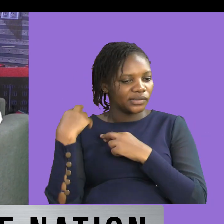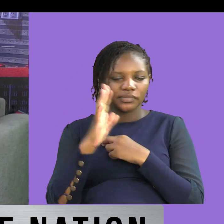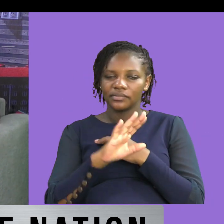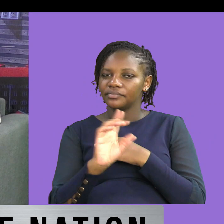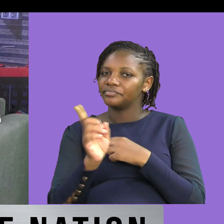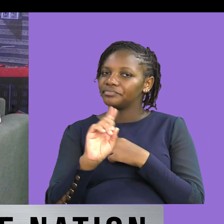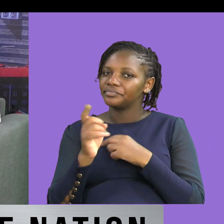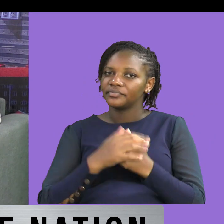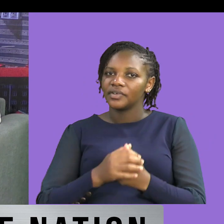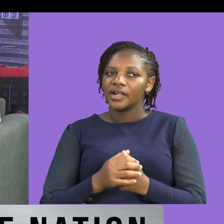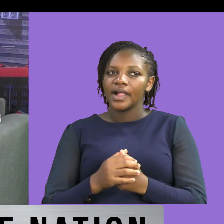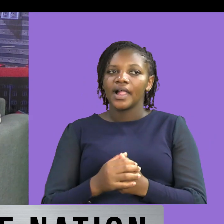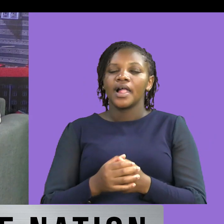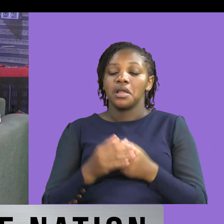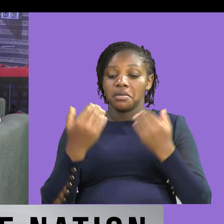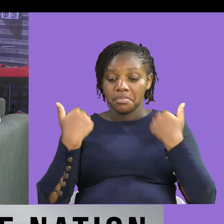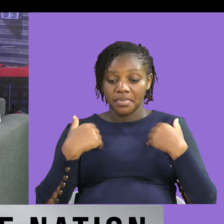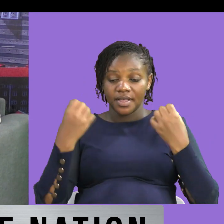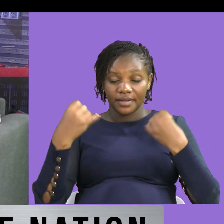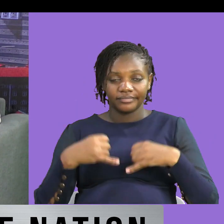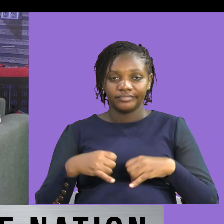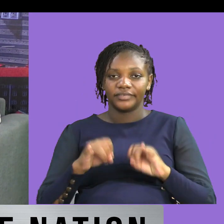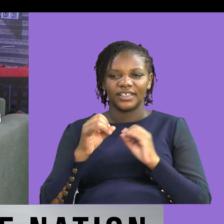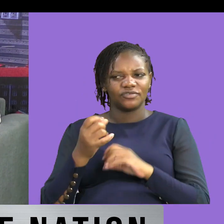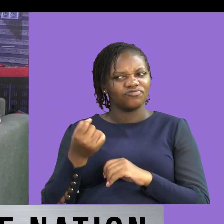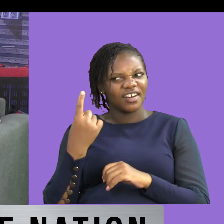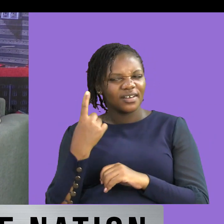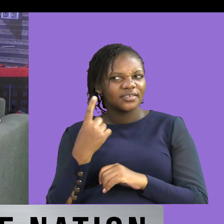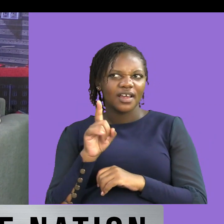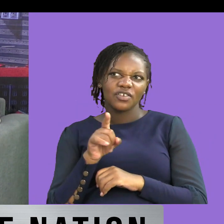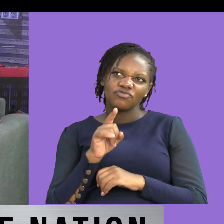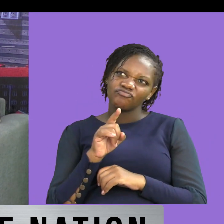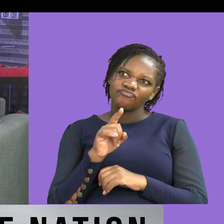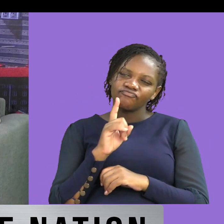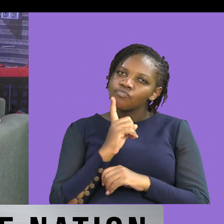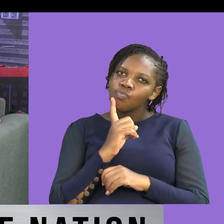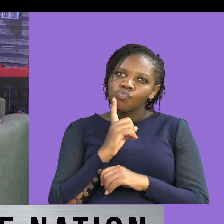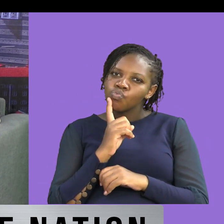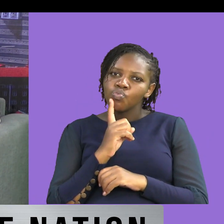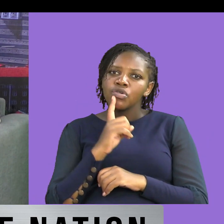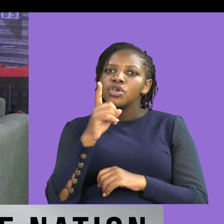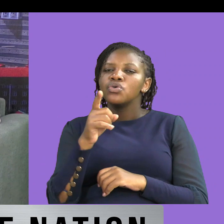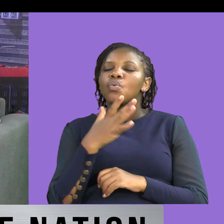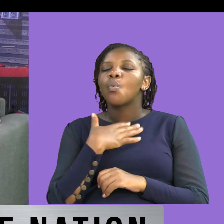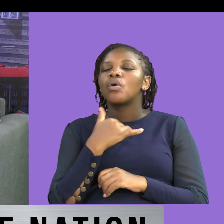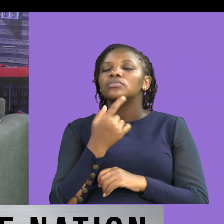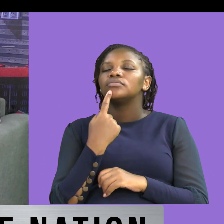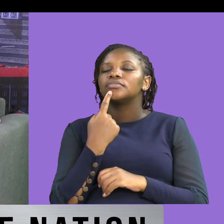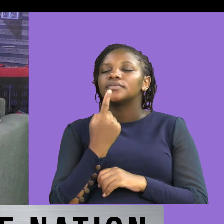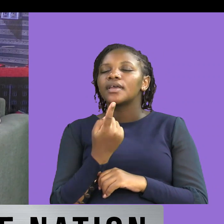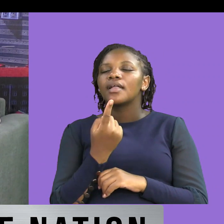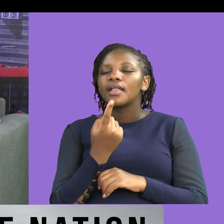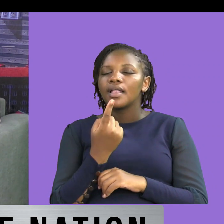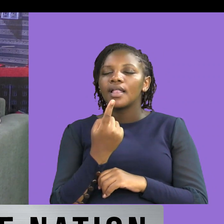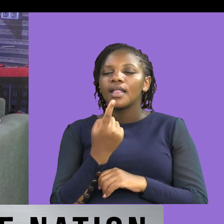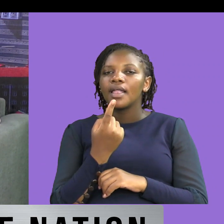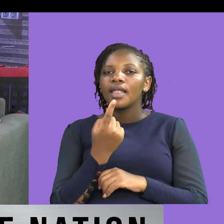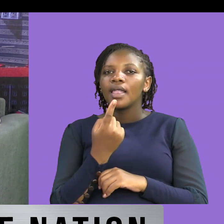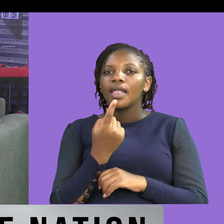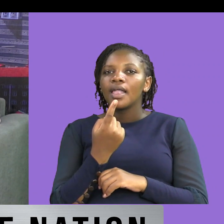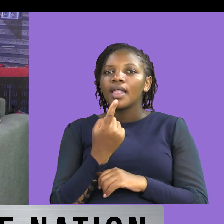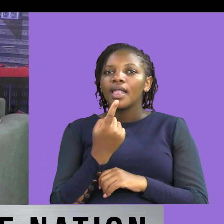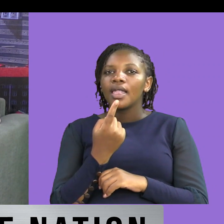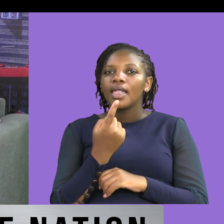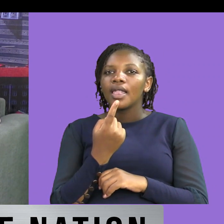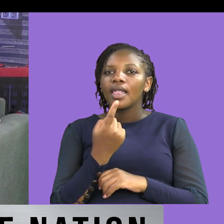Now, I'm trying to read your words between the lines. Yes. Do you mean to say that they have not